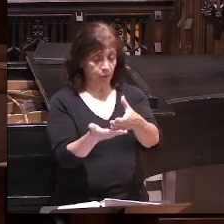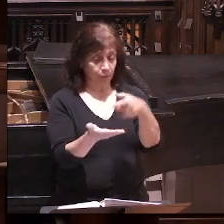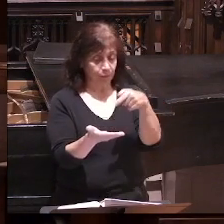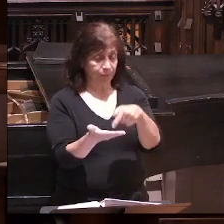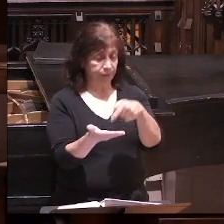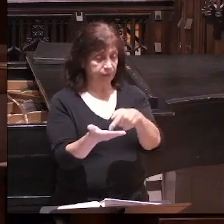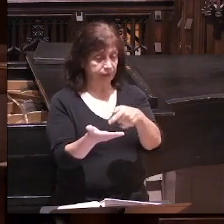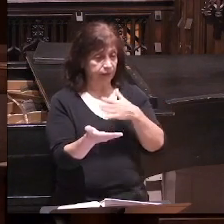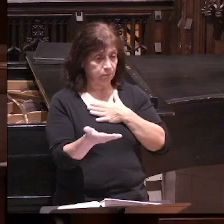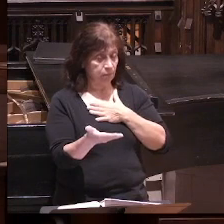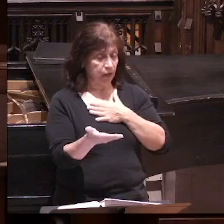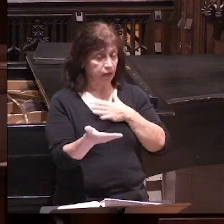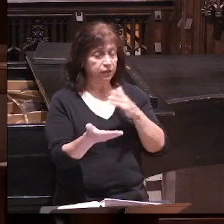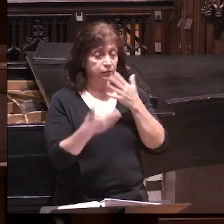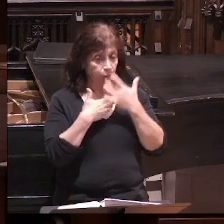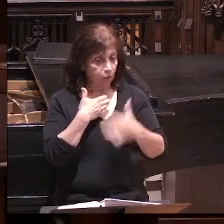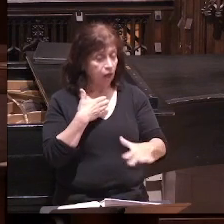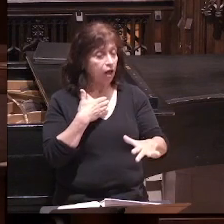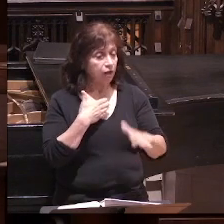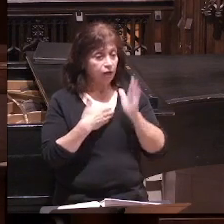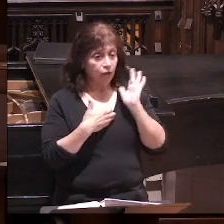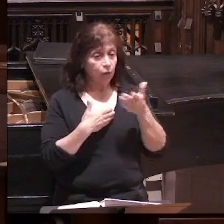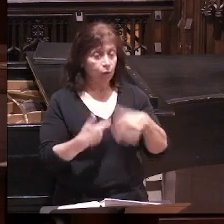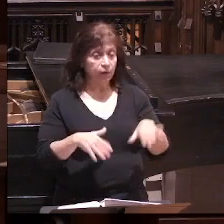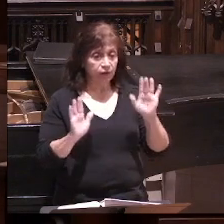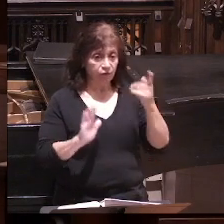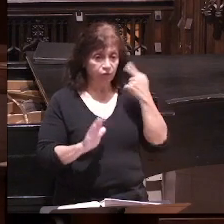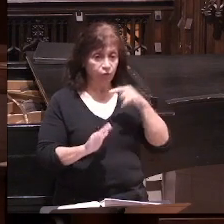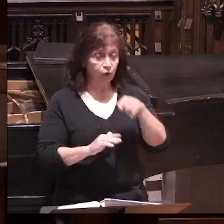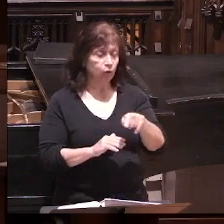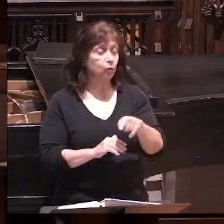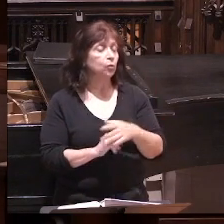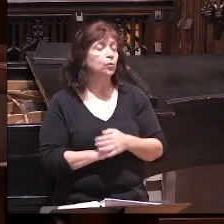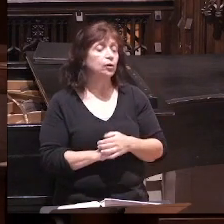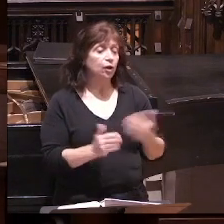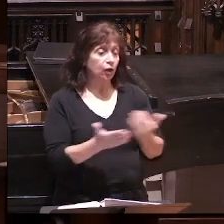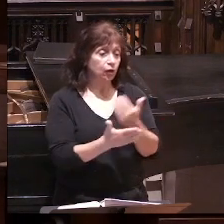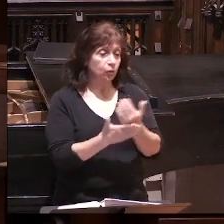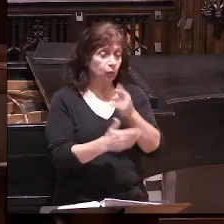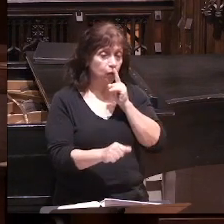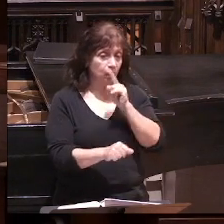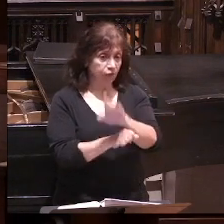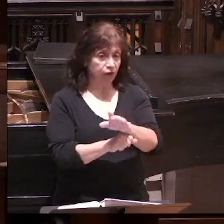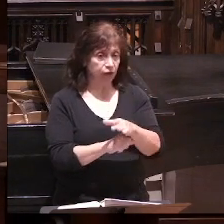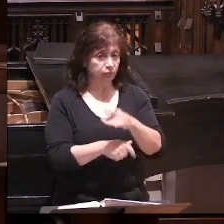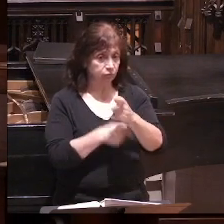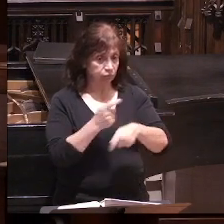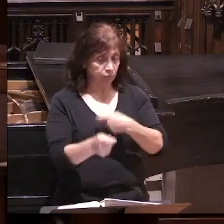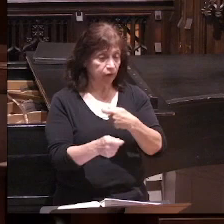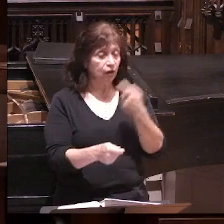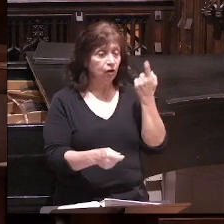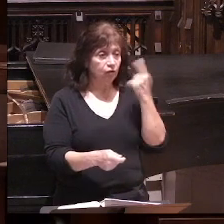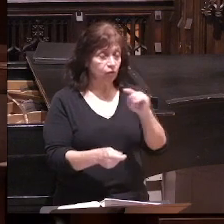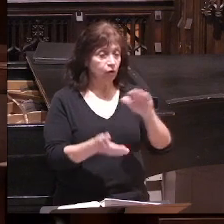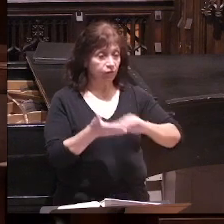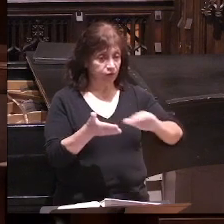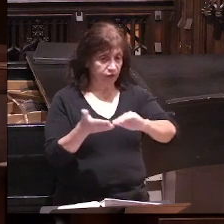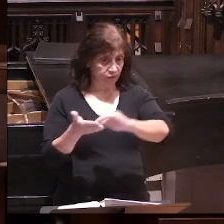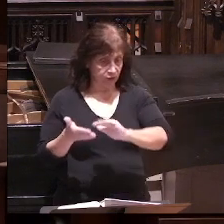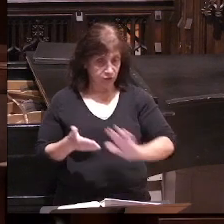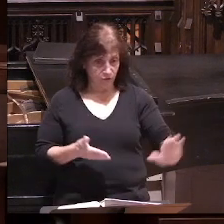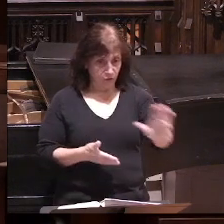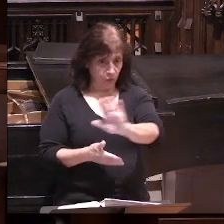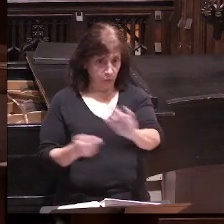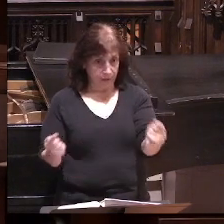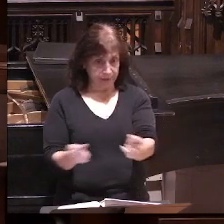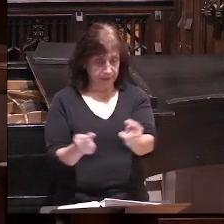is my blood, which will be shed for you. It is a new covenant for the forgiveness of sin, for